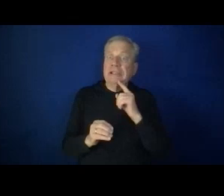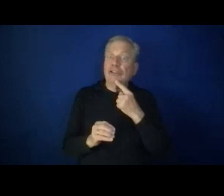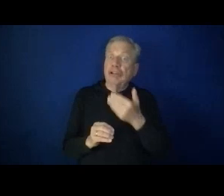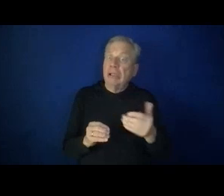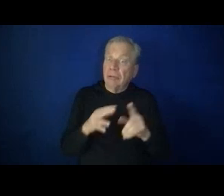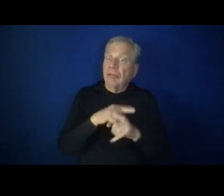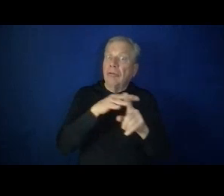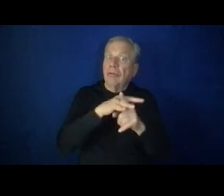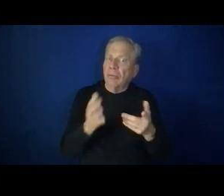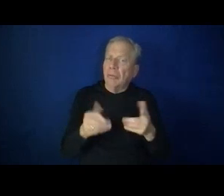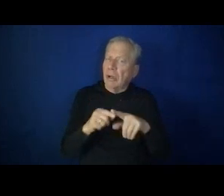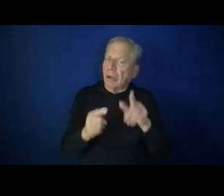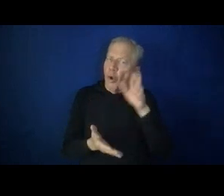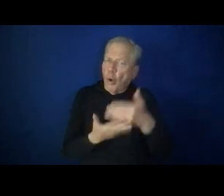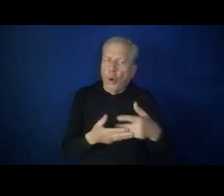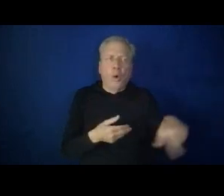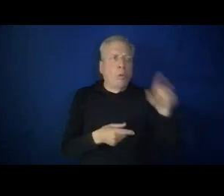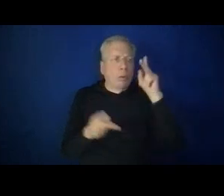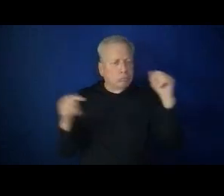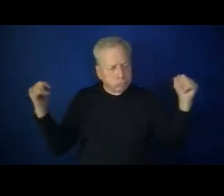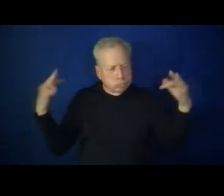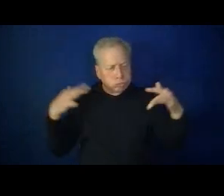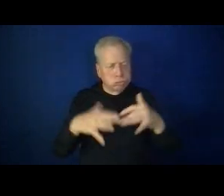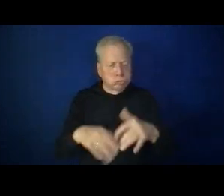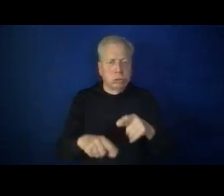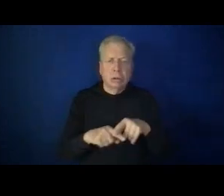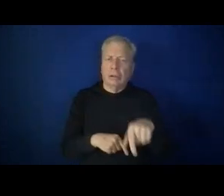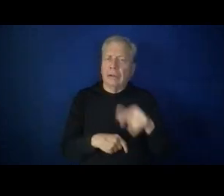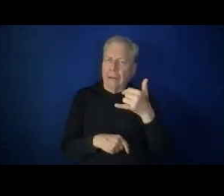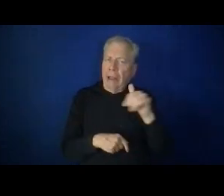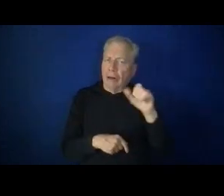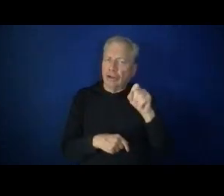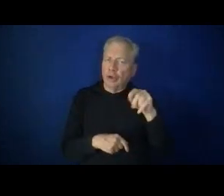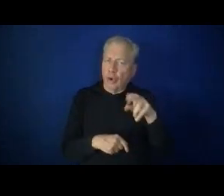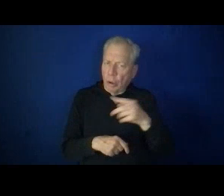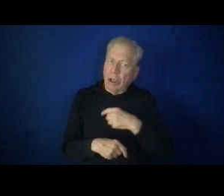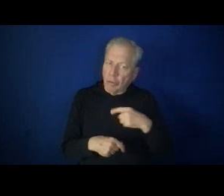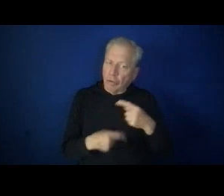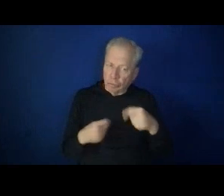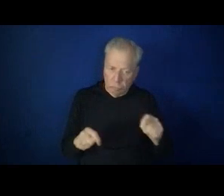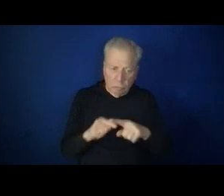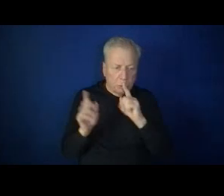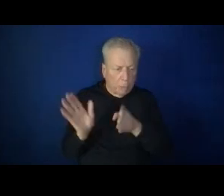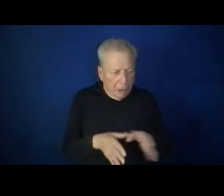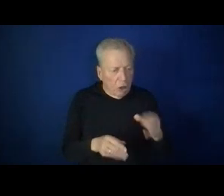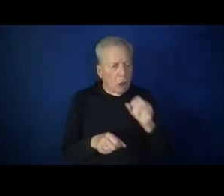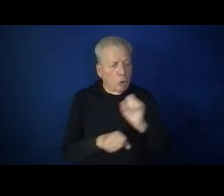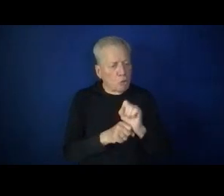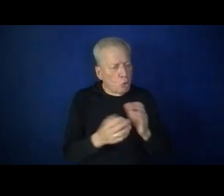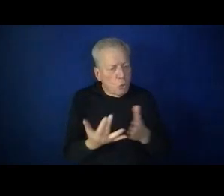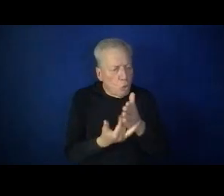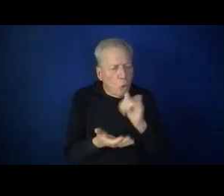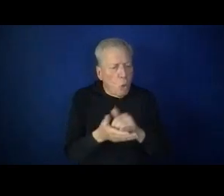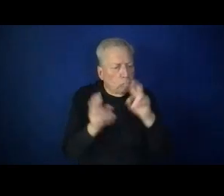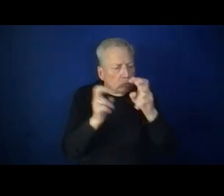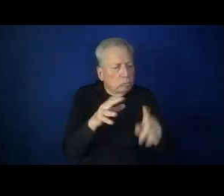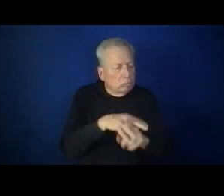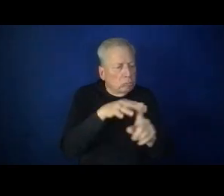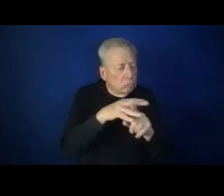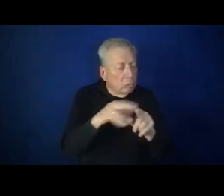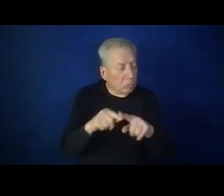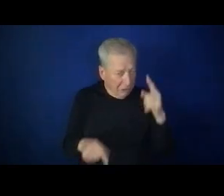world comes to Yellowstone, and we want to be able to be prepared and work through those issues. The